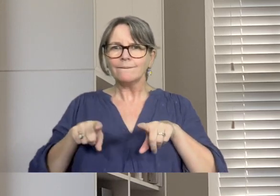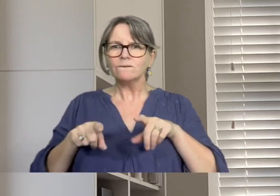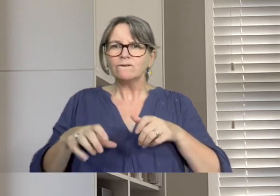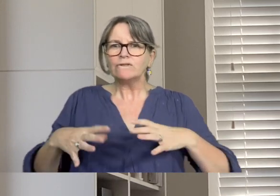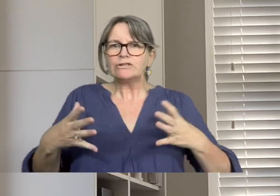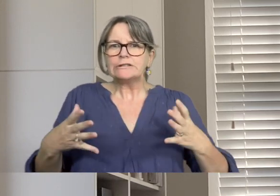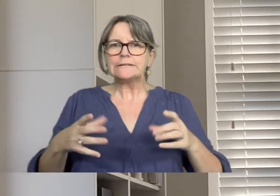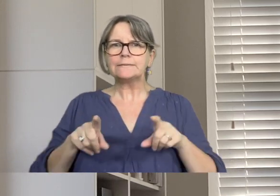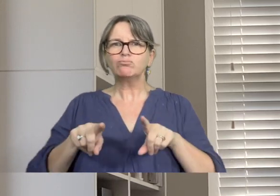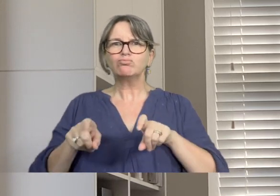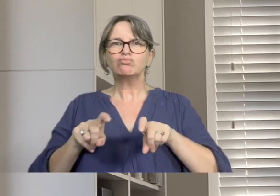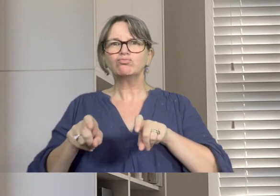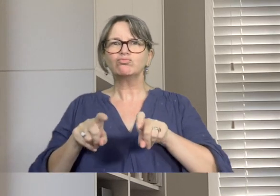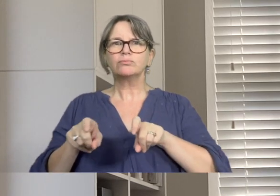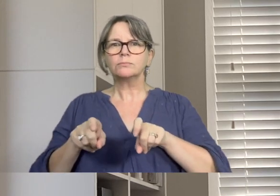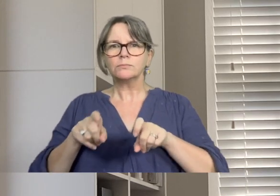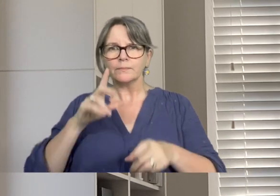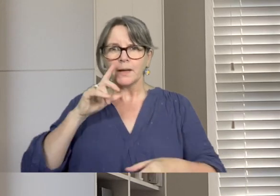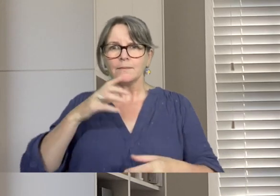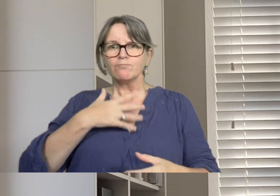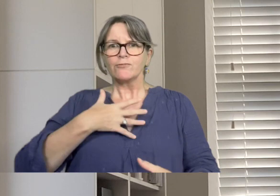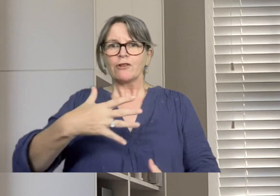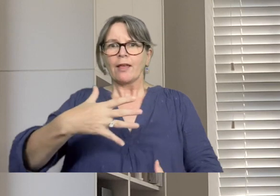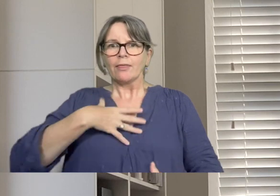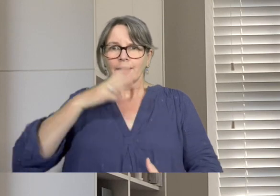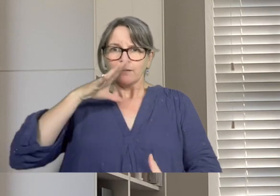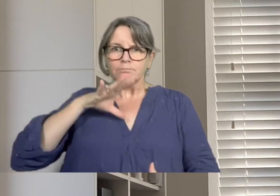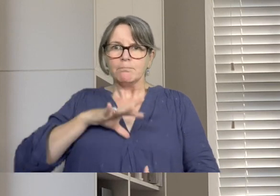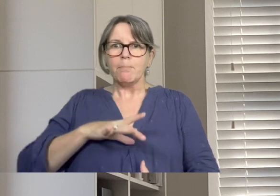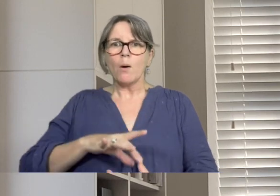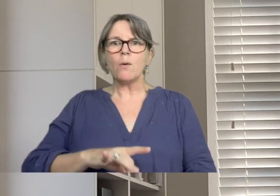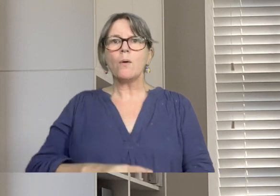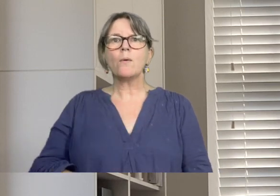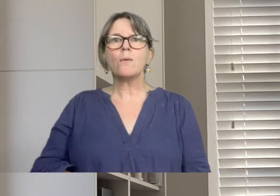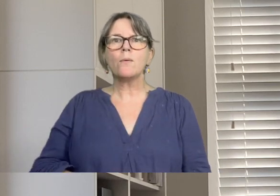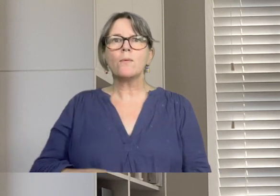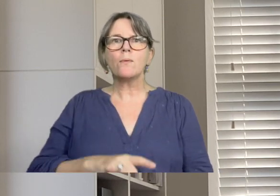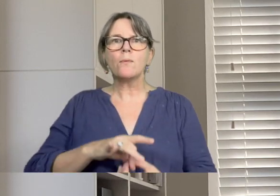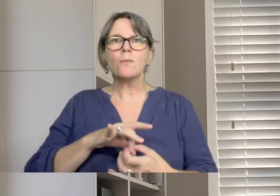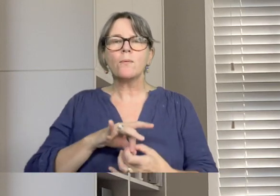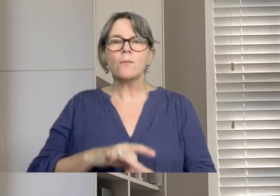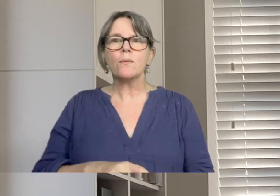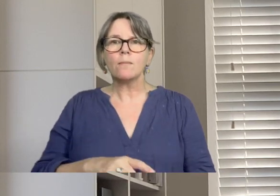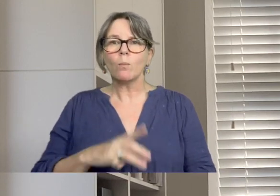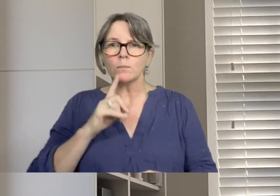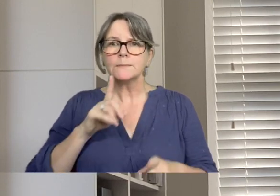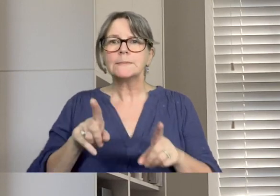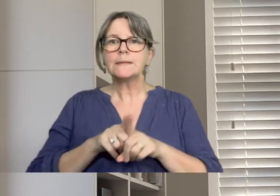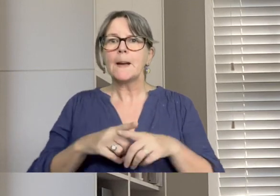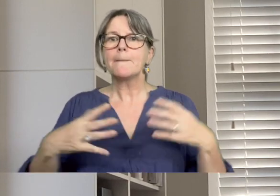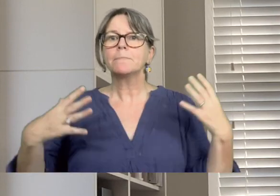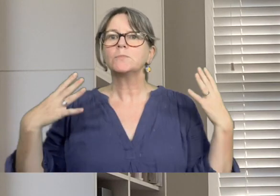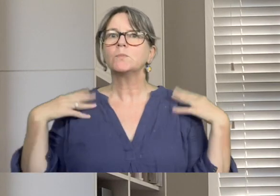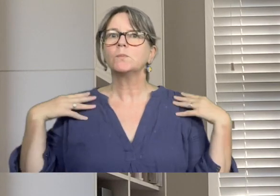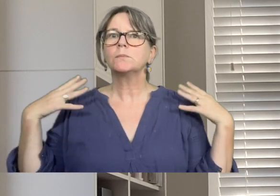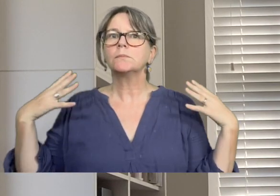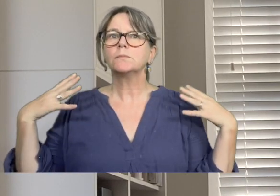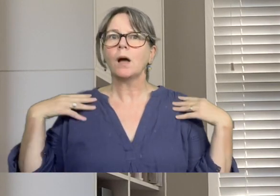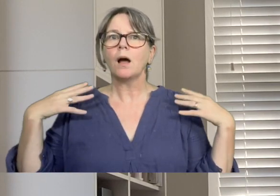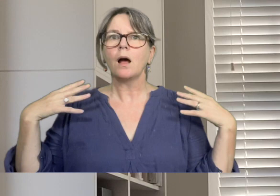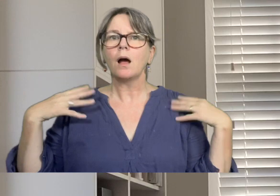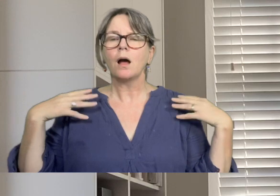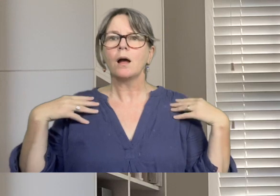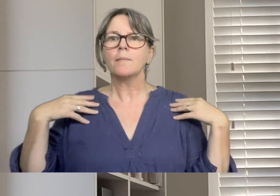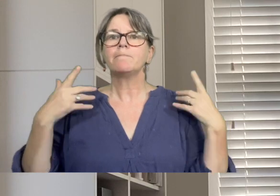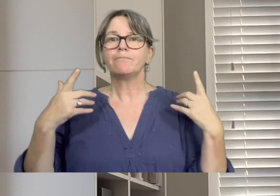bit of gentle movement, connecting in with our breath. We're going to do a very similar thing with our shoulders. So we're